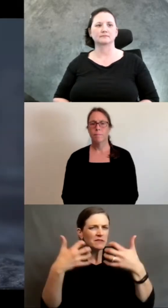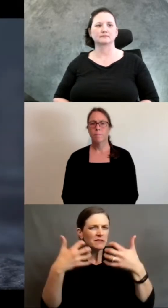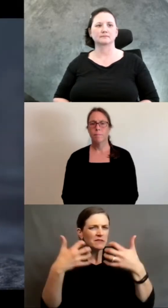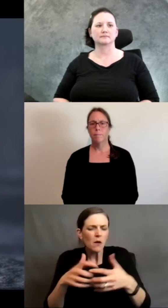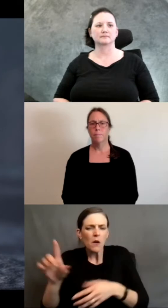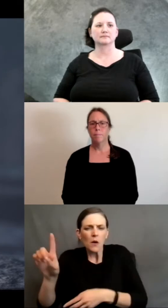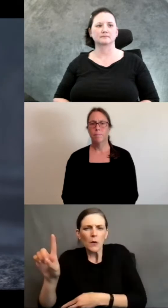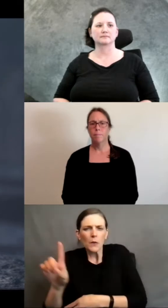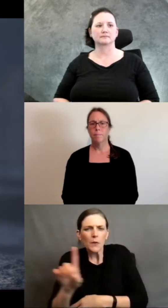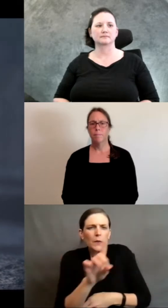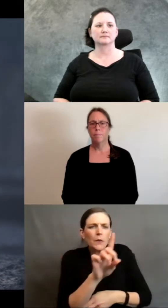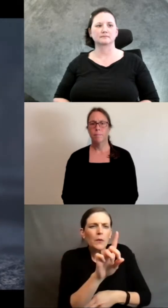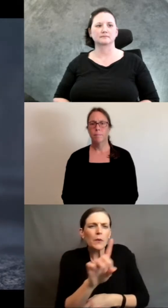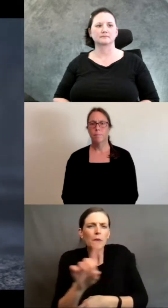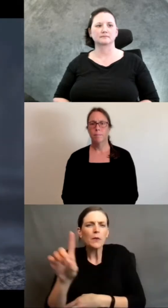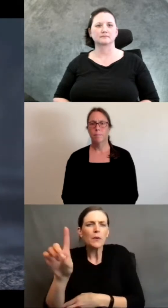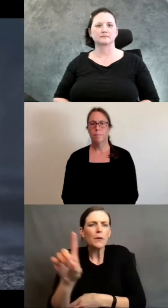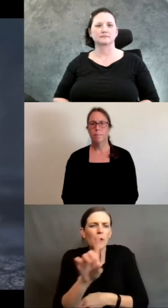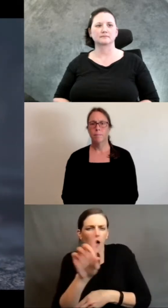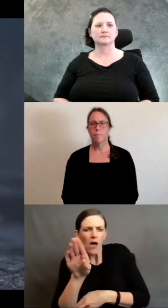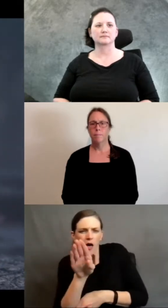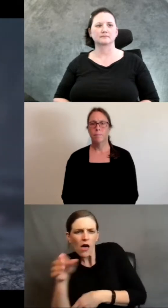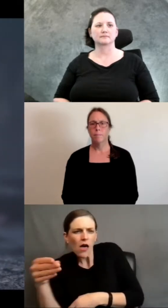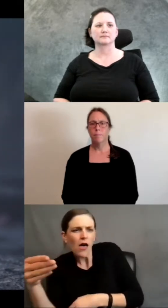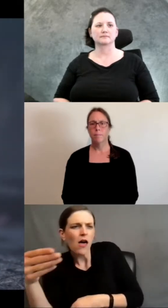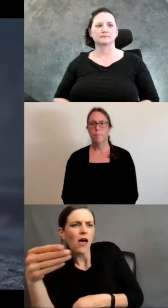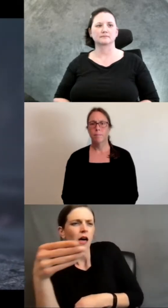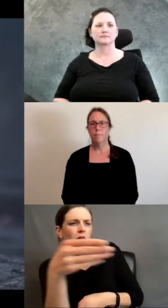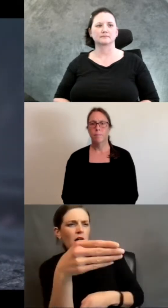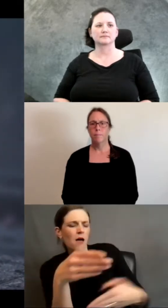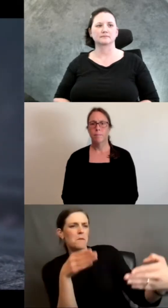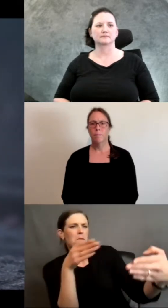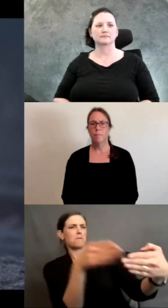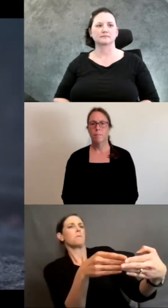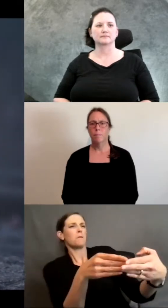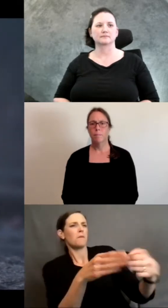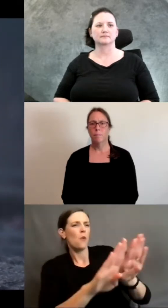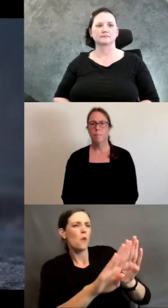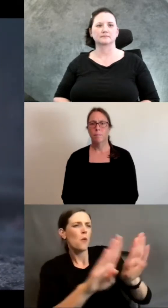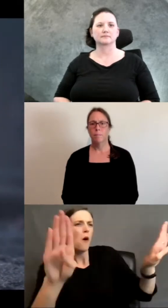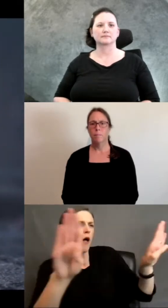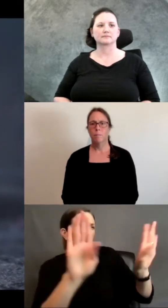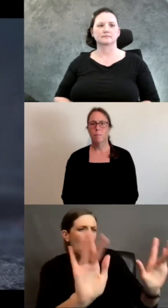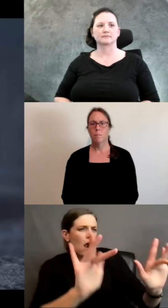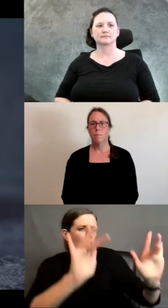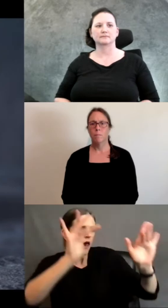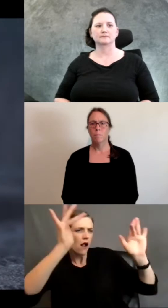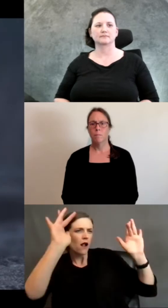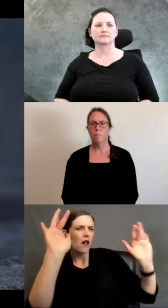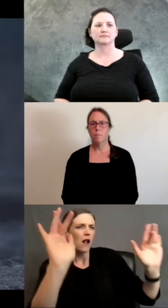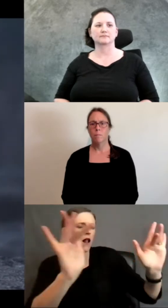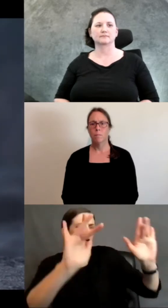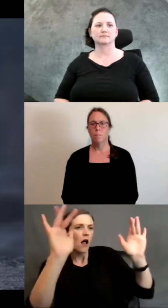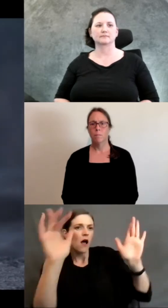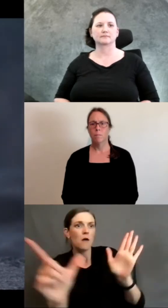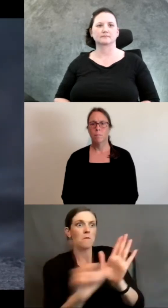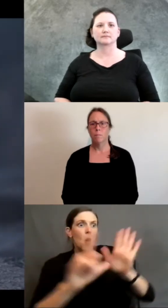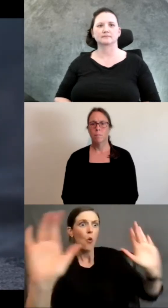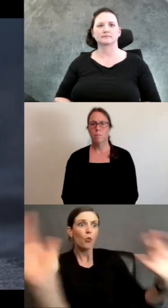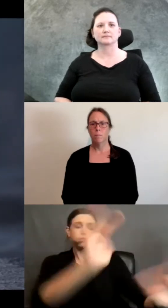Around the corner, she comes to a dead end. The wall in front of her shimmers. Suddenly, it